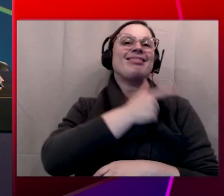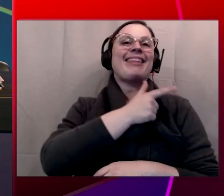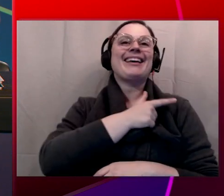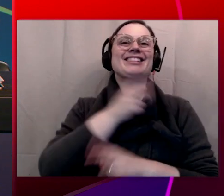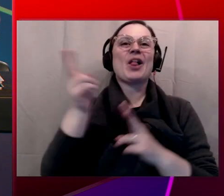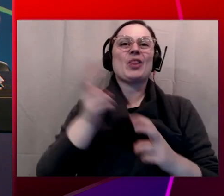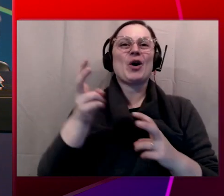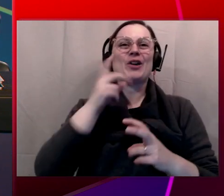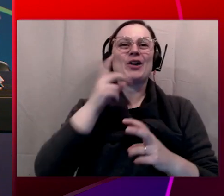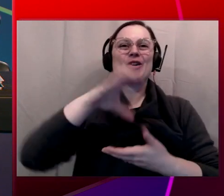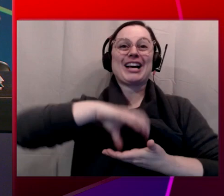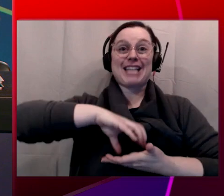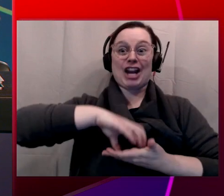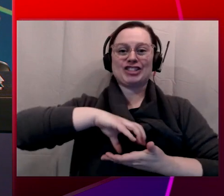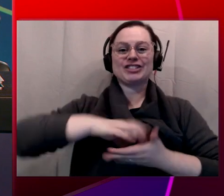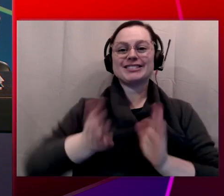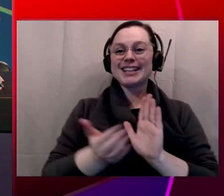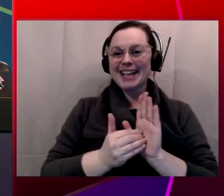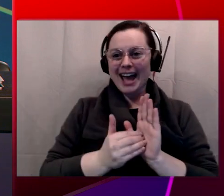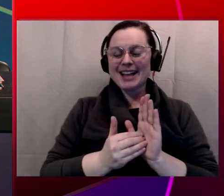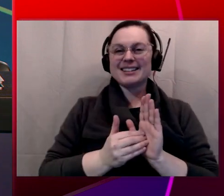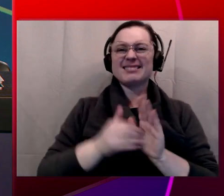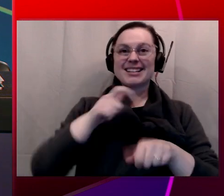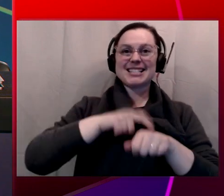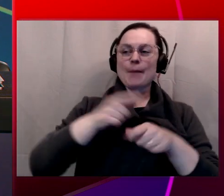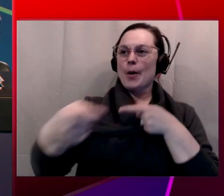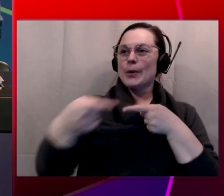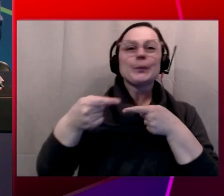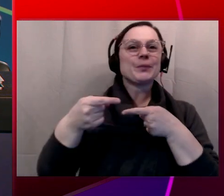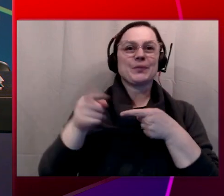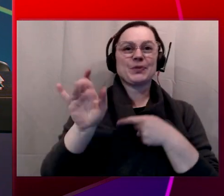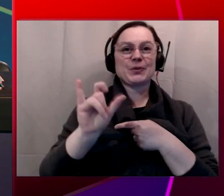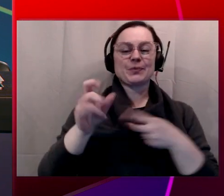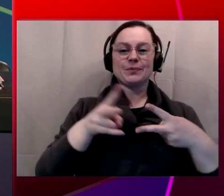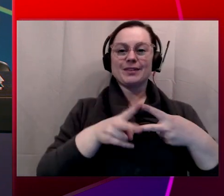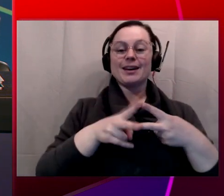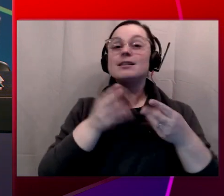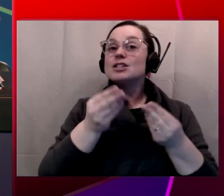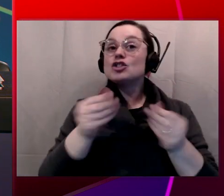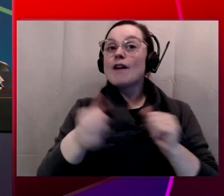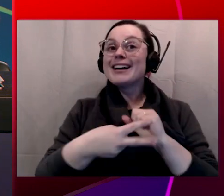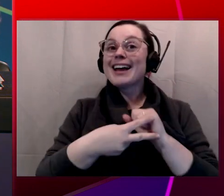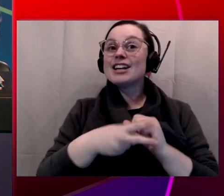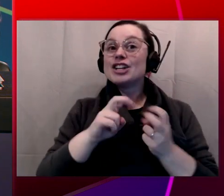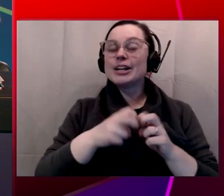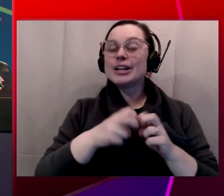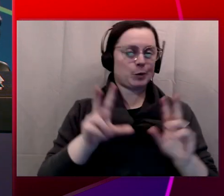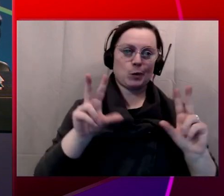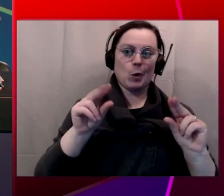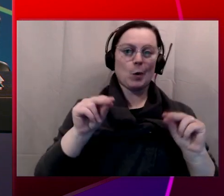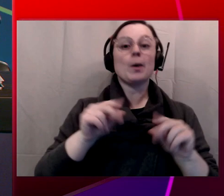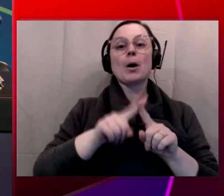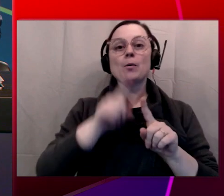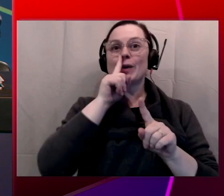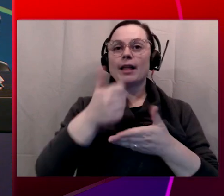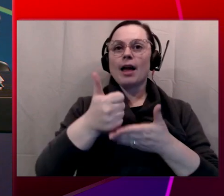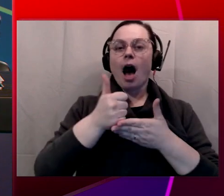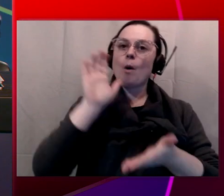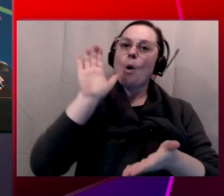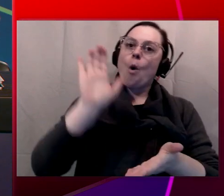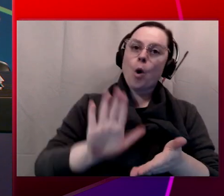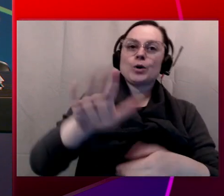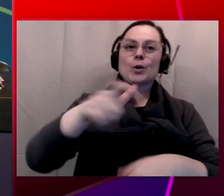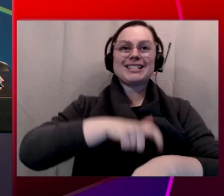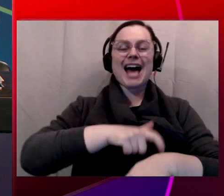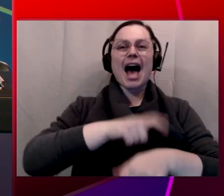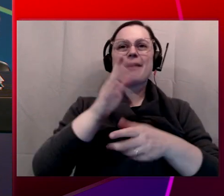containers, again reducing that time. Yes, it's not solving the caching issue, but it's really helping you towards the goal you